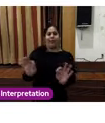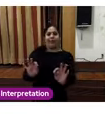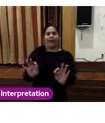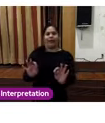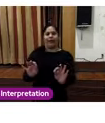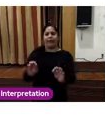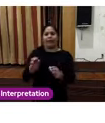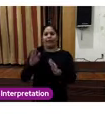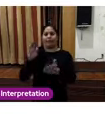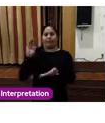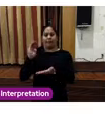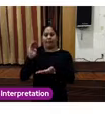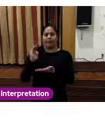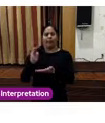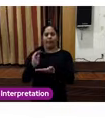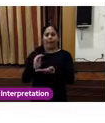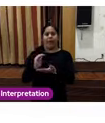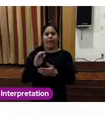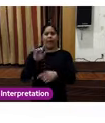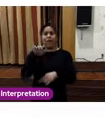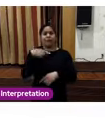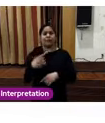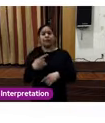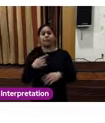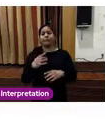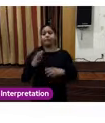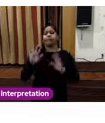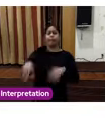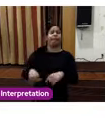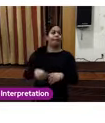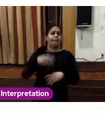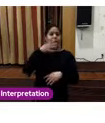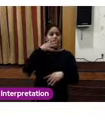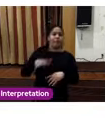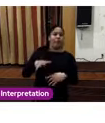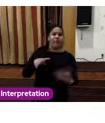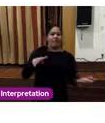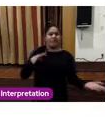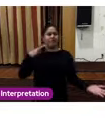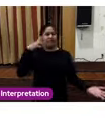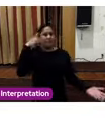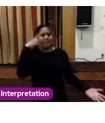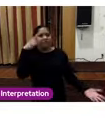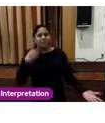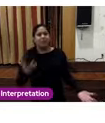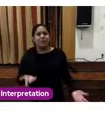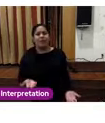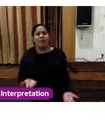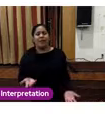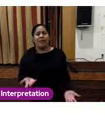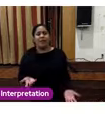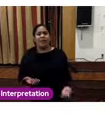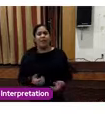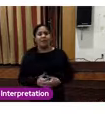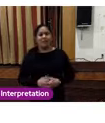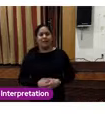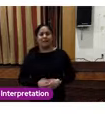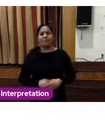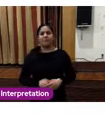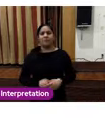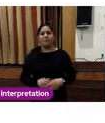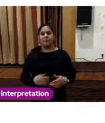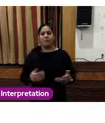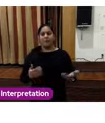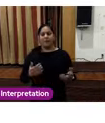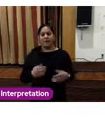and just sitting on it. For what? And then the problem is that the rationale is